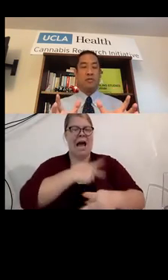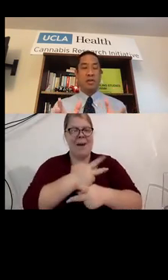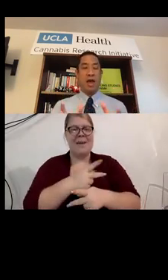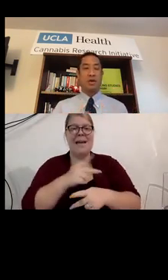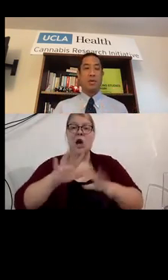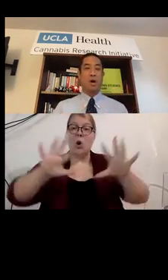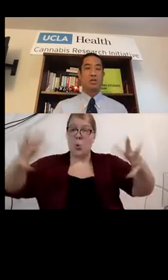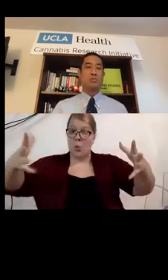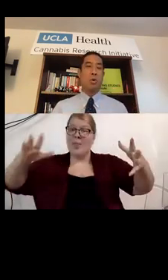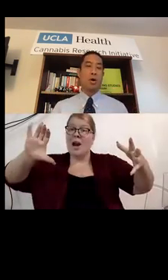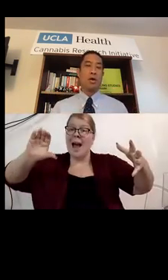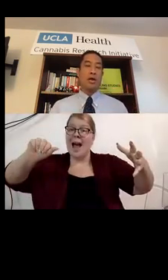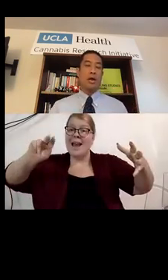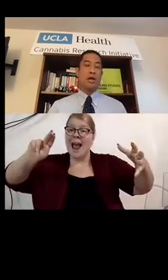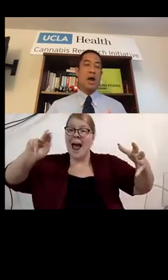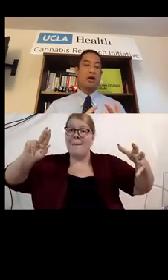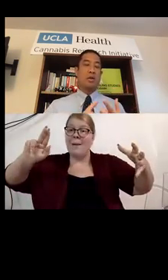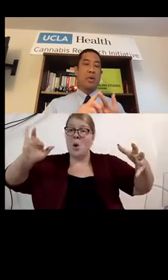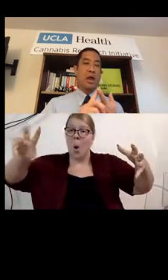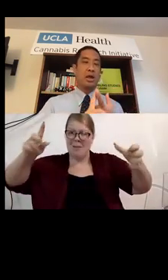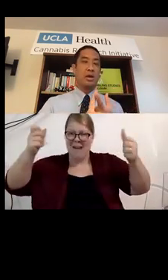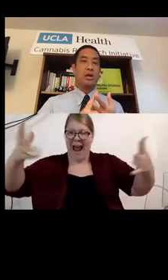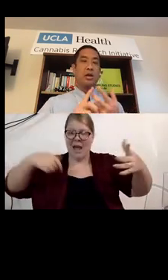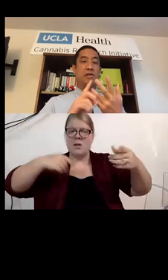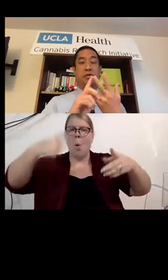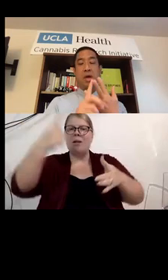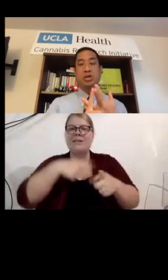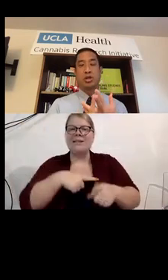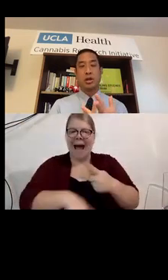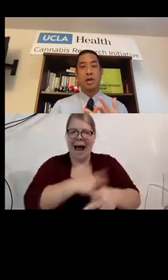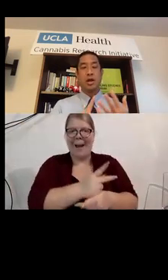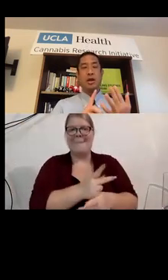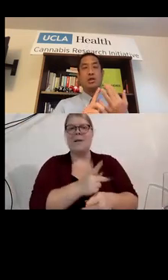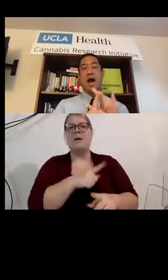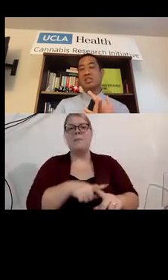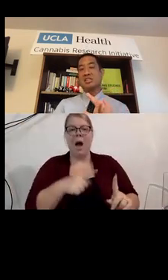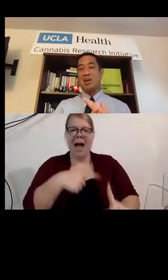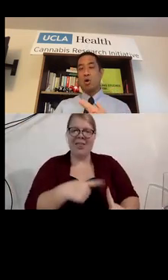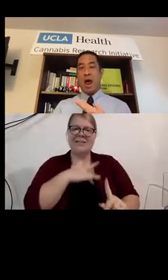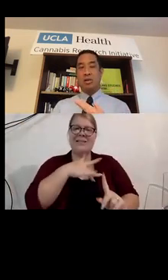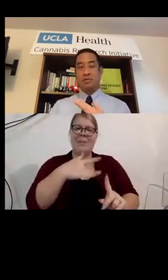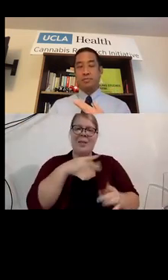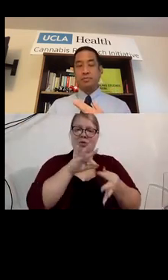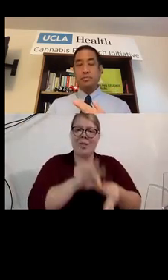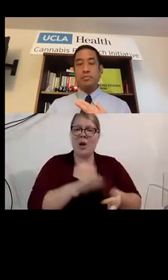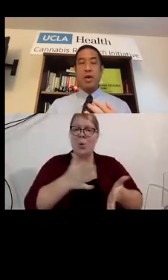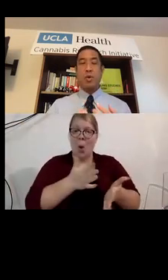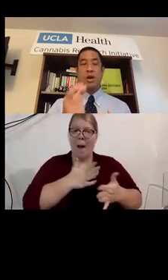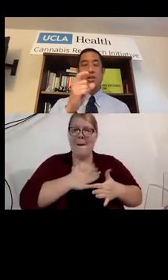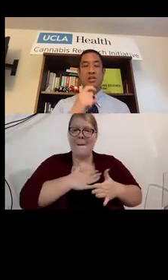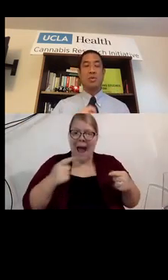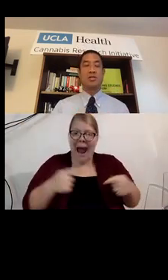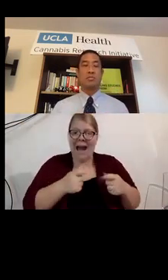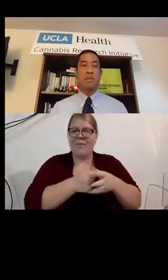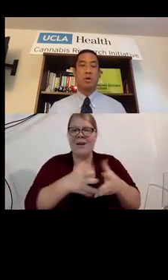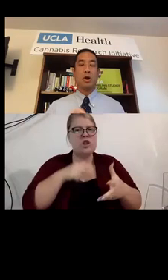thought of as having much more impact on pain, inflammation, not psychoactive. And one of the